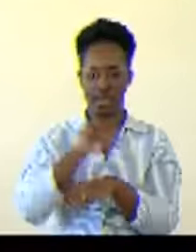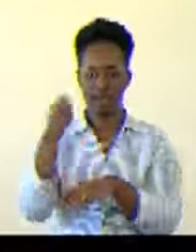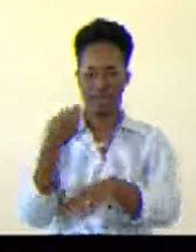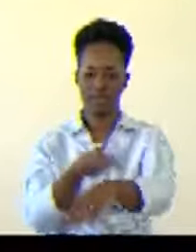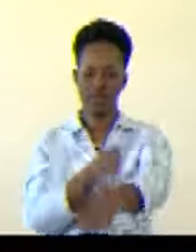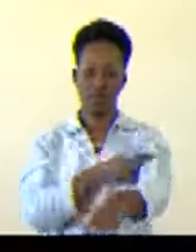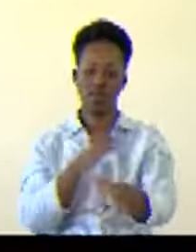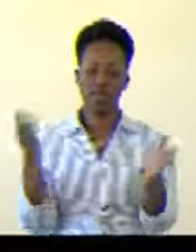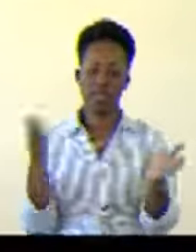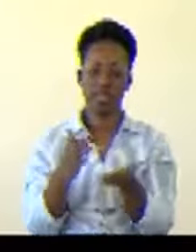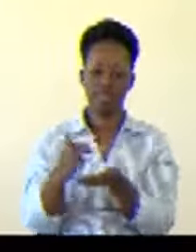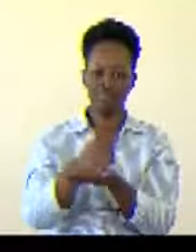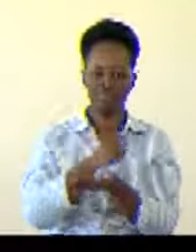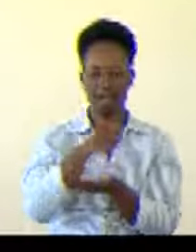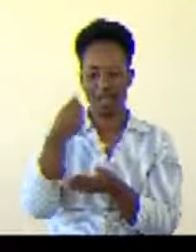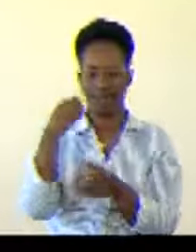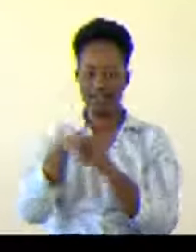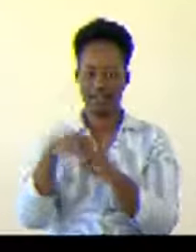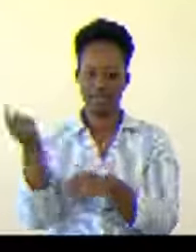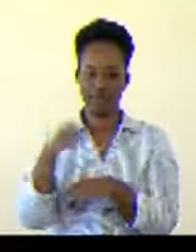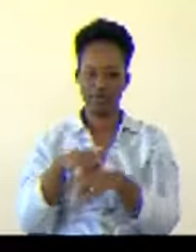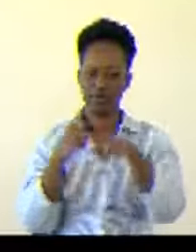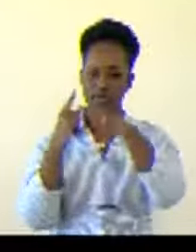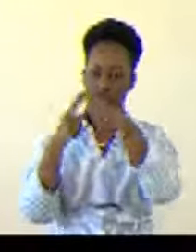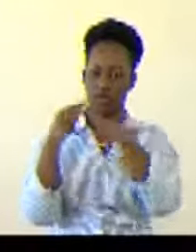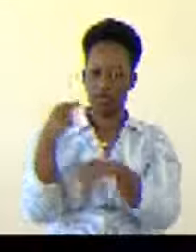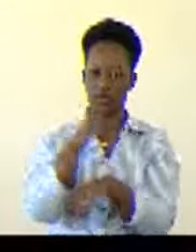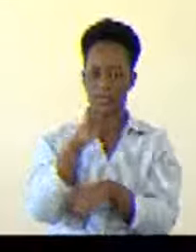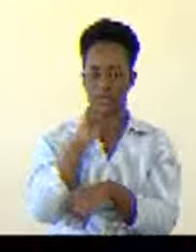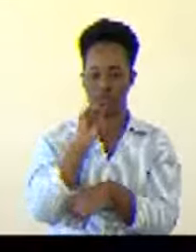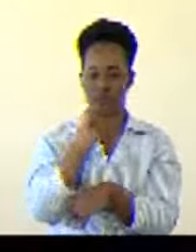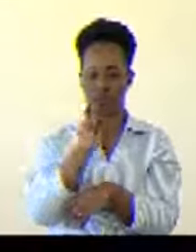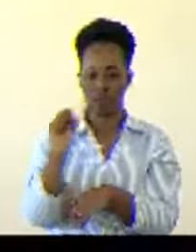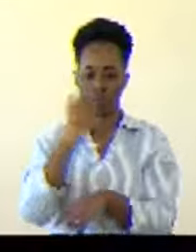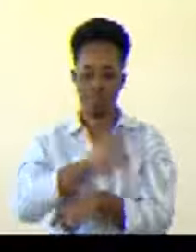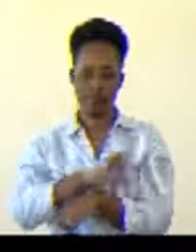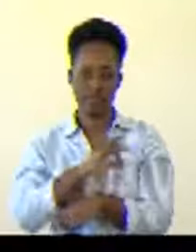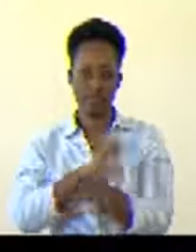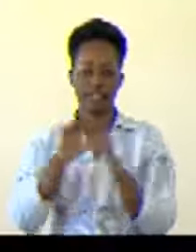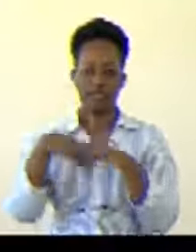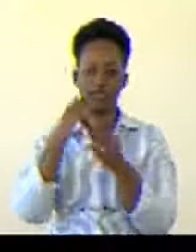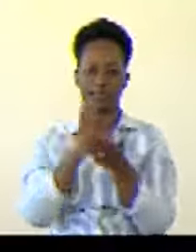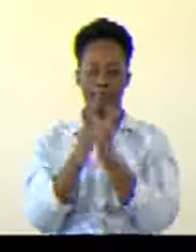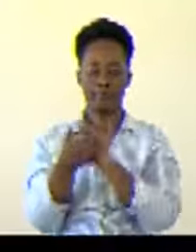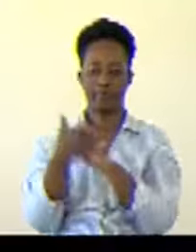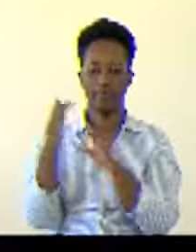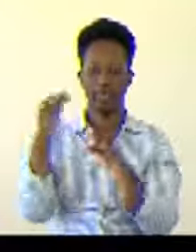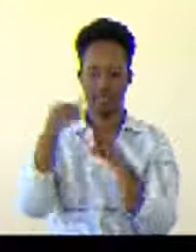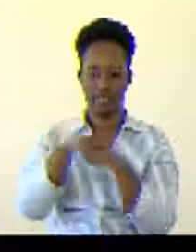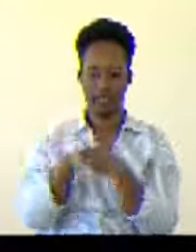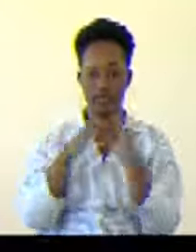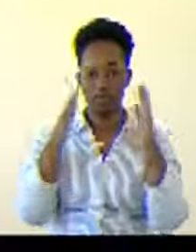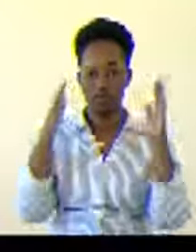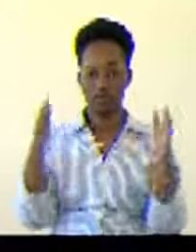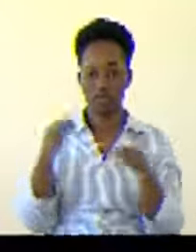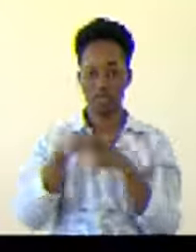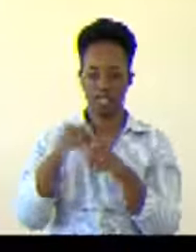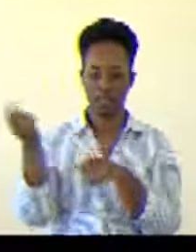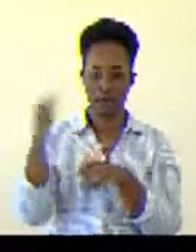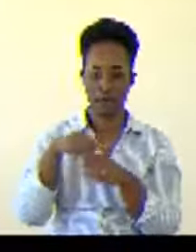generates other incomes are added to gross profit, and therefore it changes, it becomes gross income. You take away operating expenses